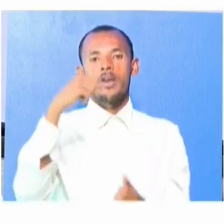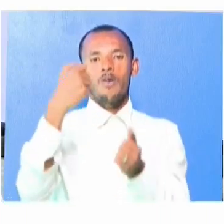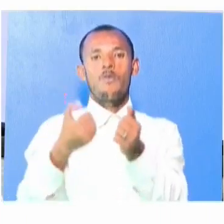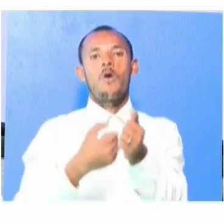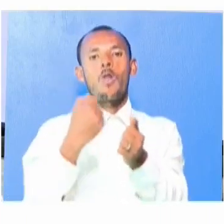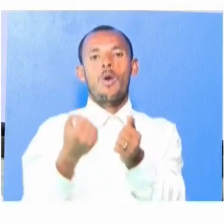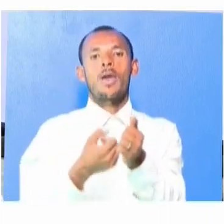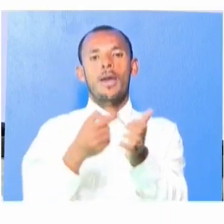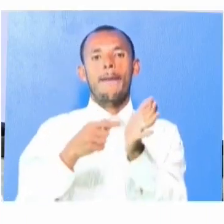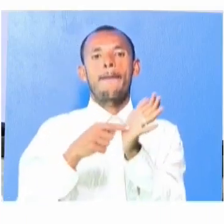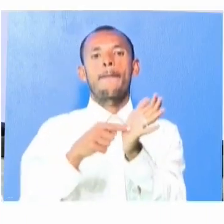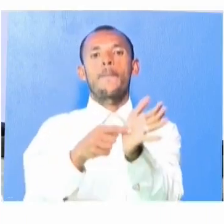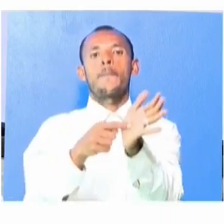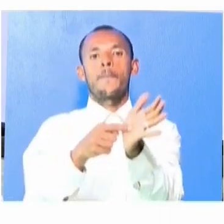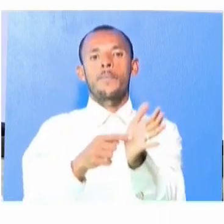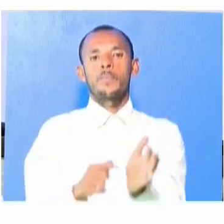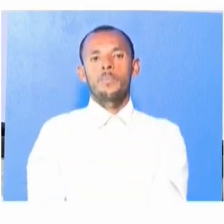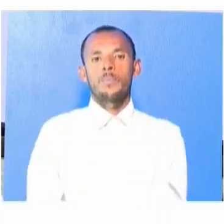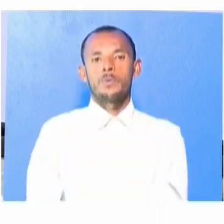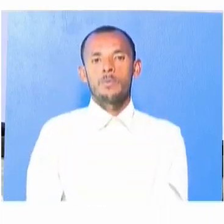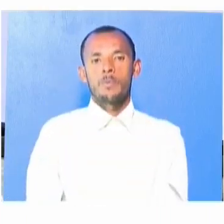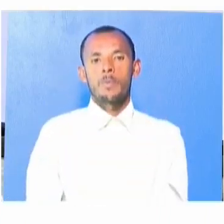symbols. To compare numbers,